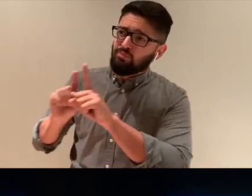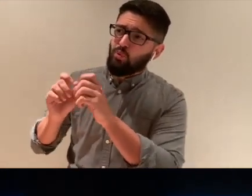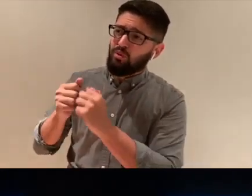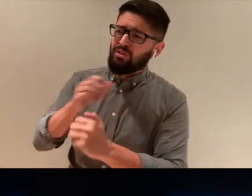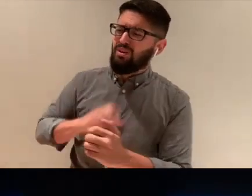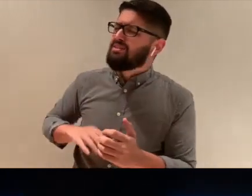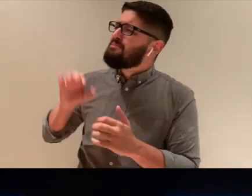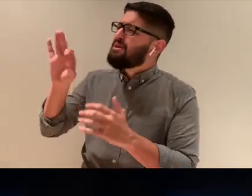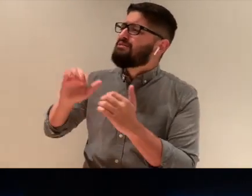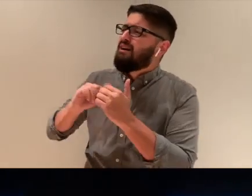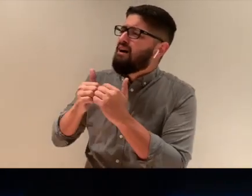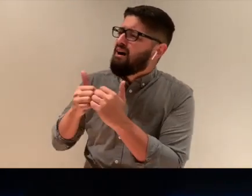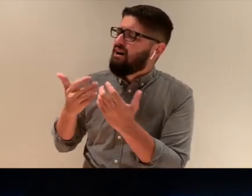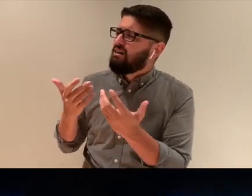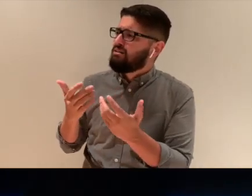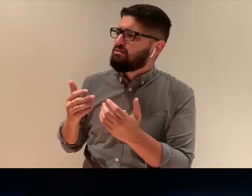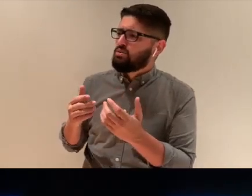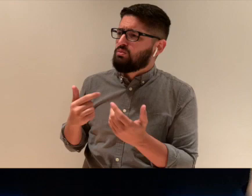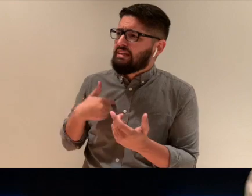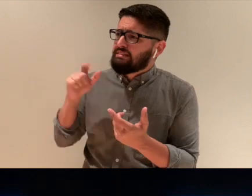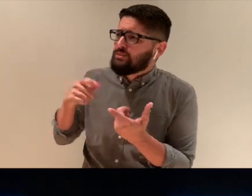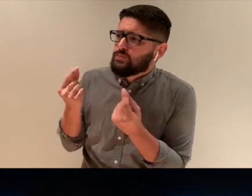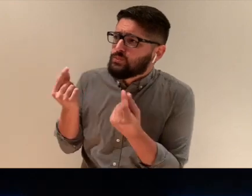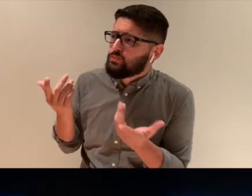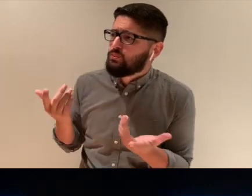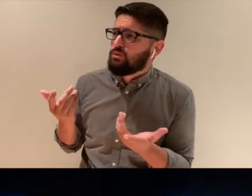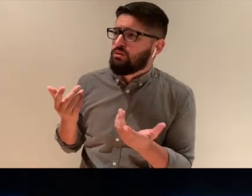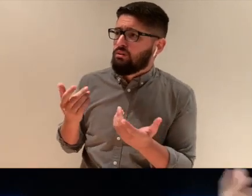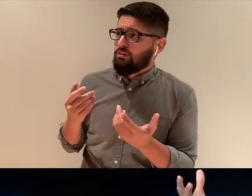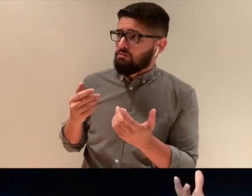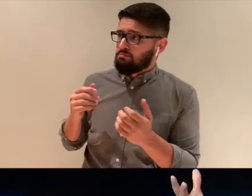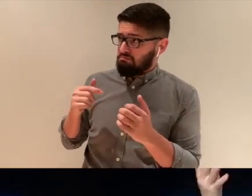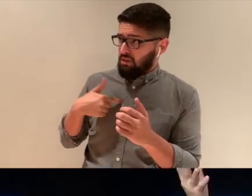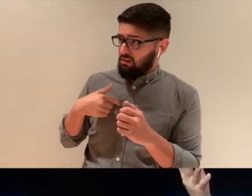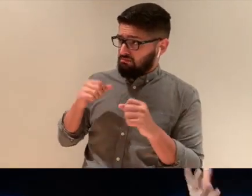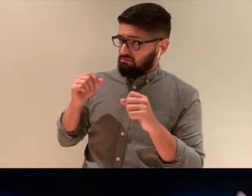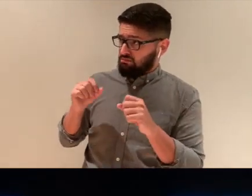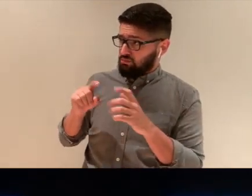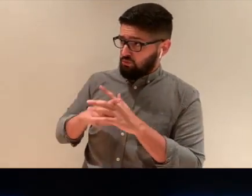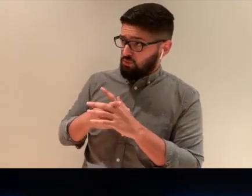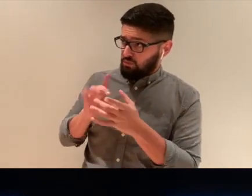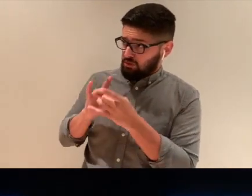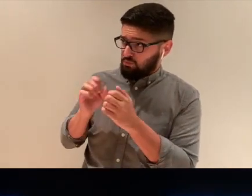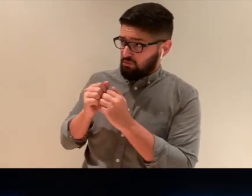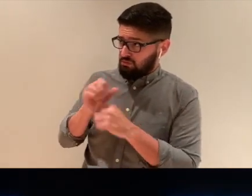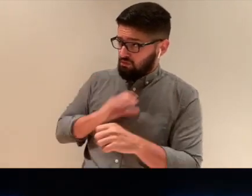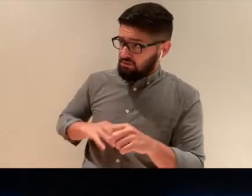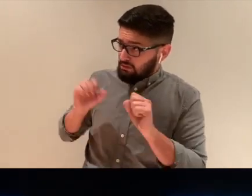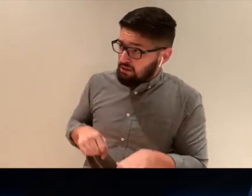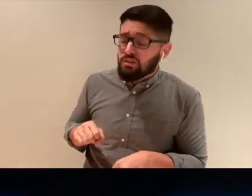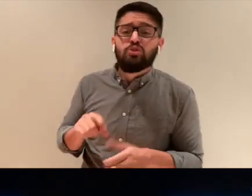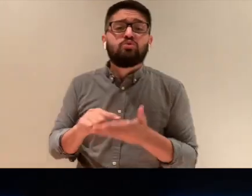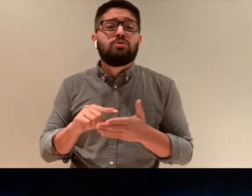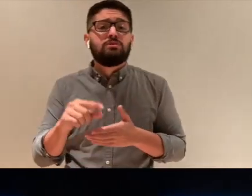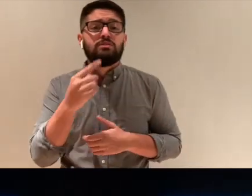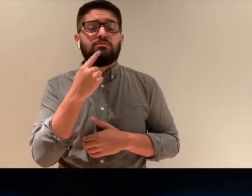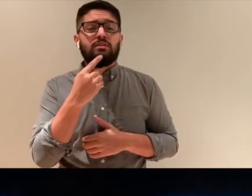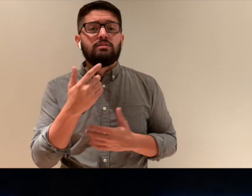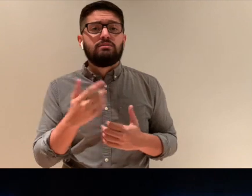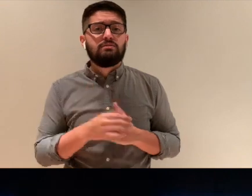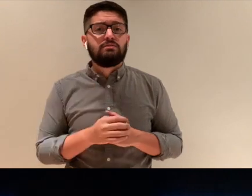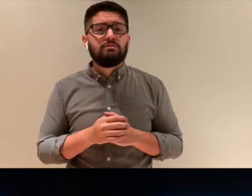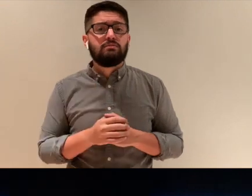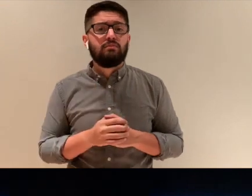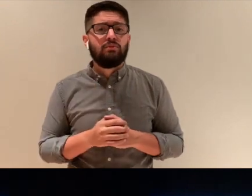Pastor, how can I do that? What do I need to do? Can I have started a relationship with Christ? Well, Scripture says this.